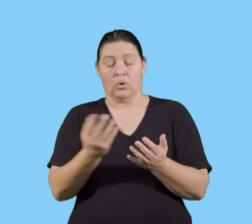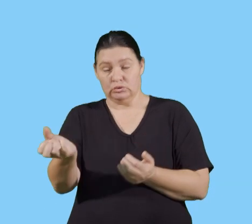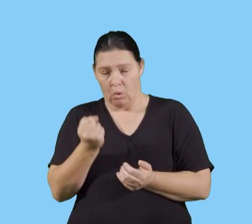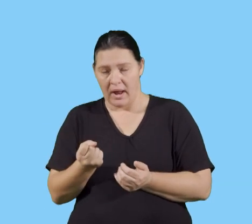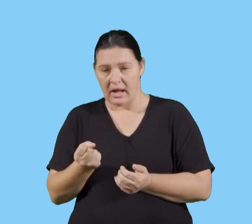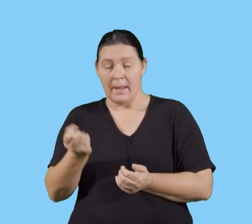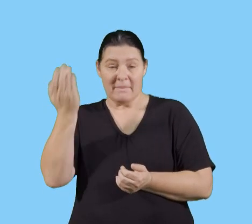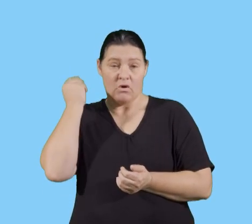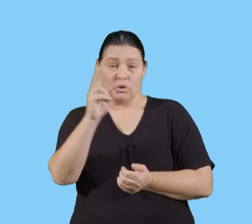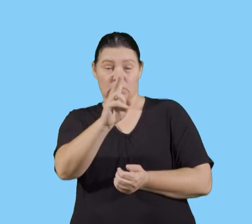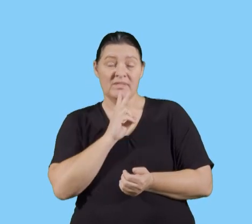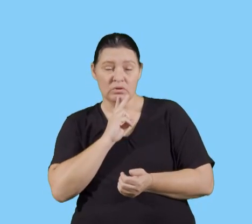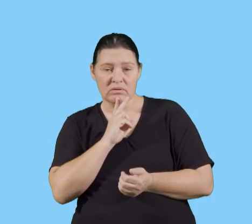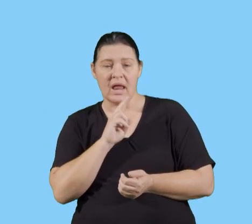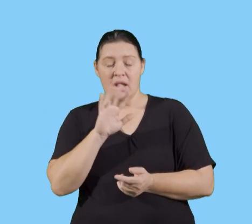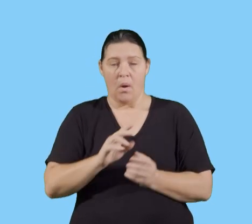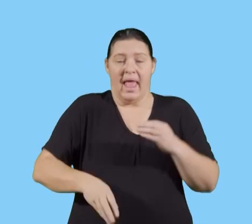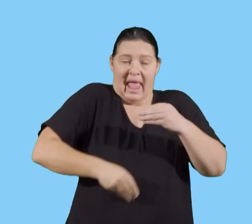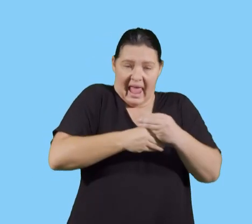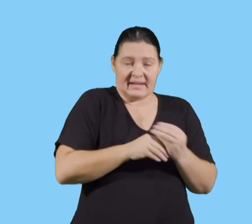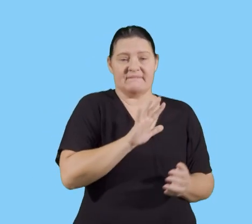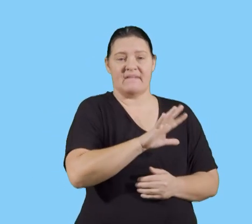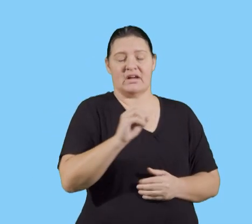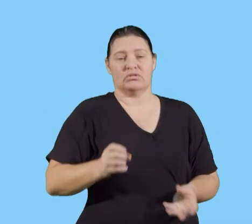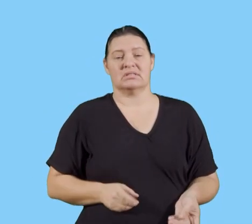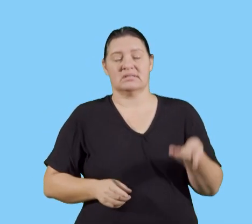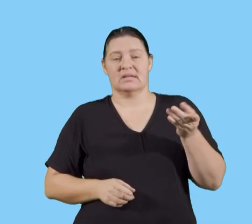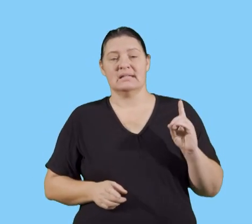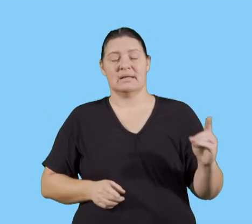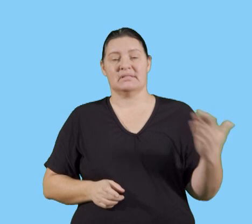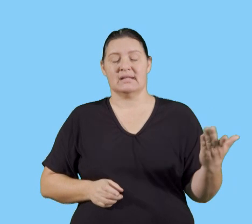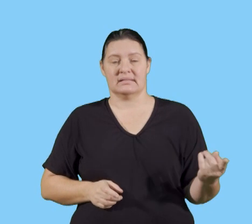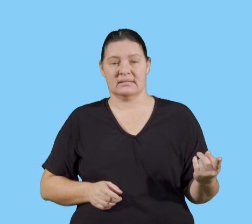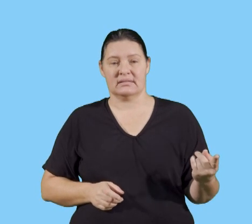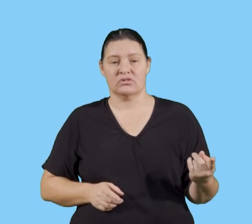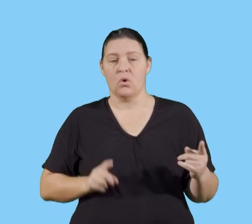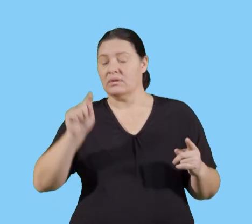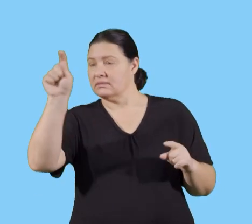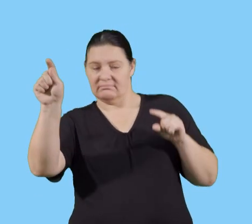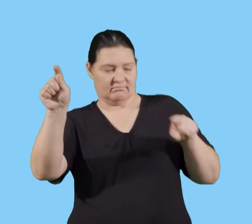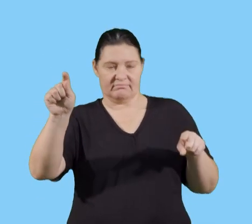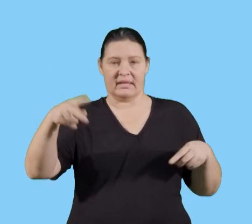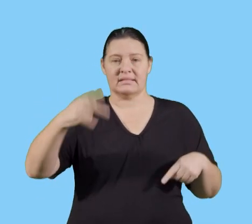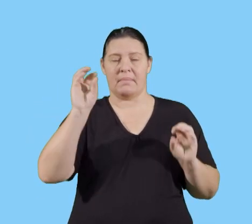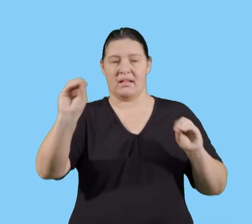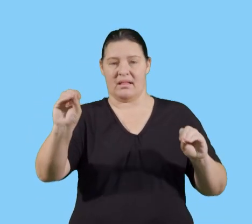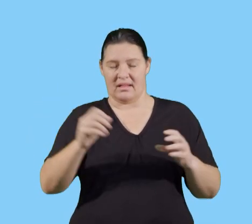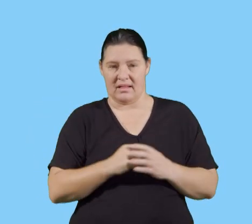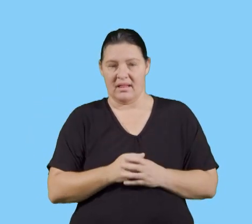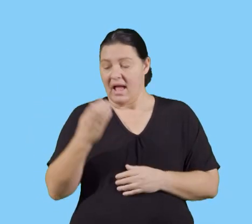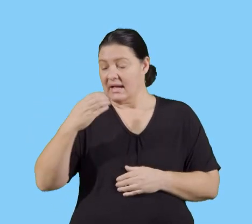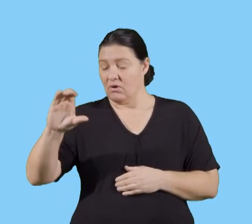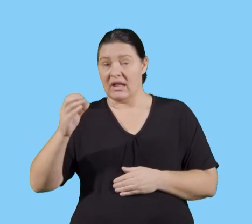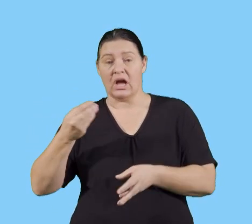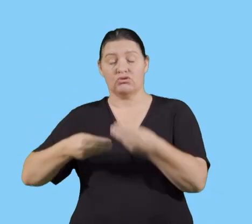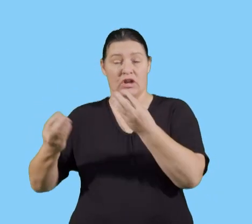now on the debit side. In this case, I have completed my double entry. I have credited my trading